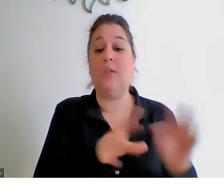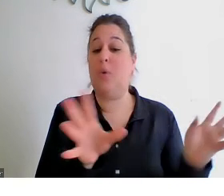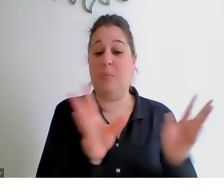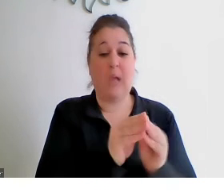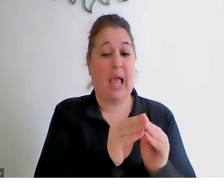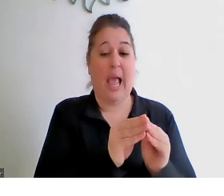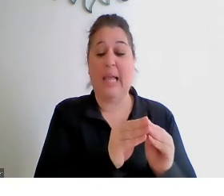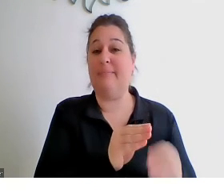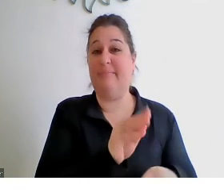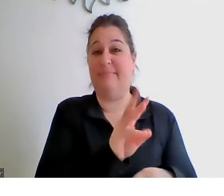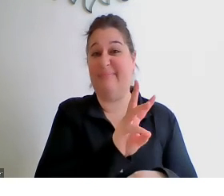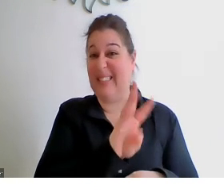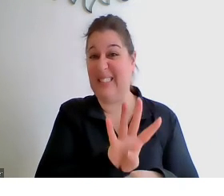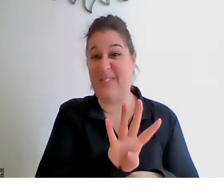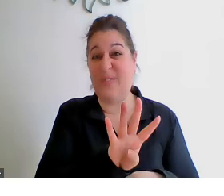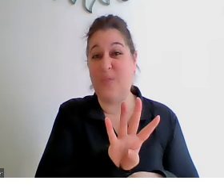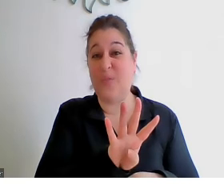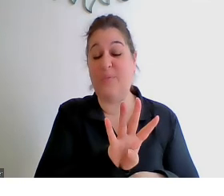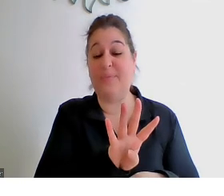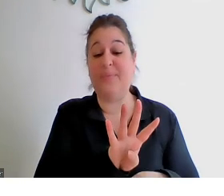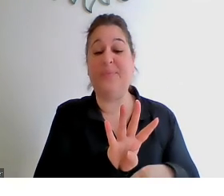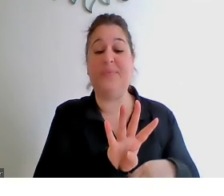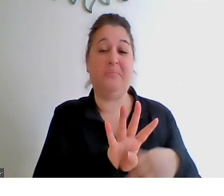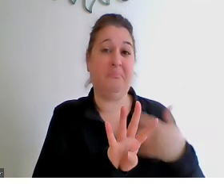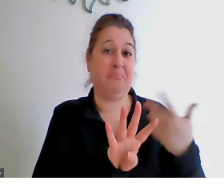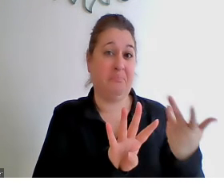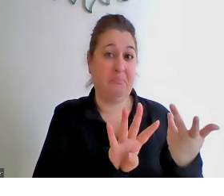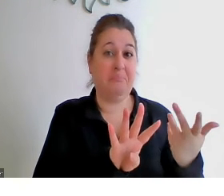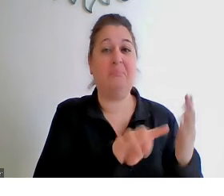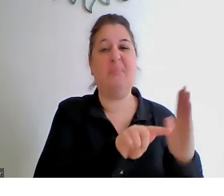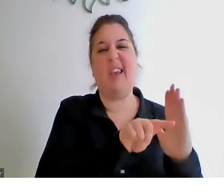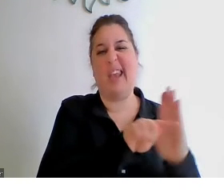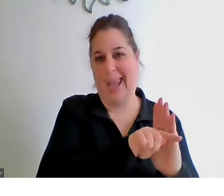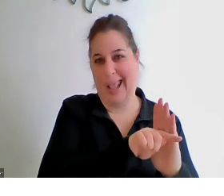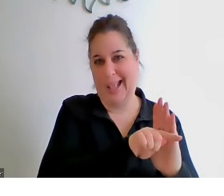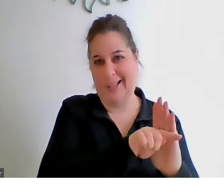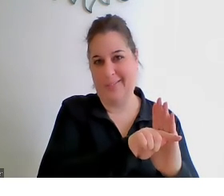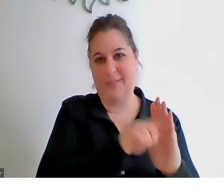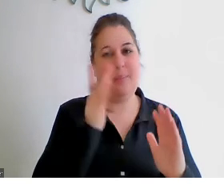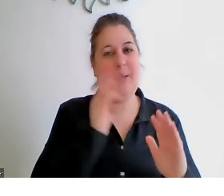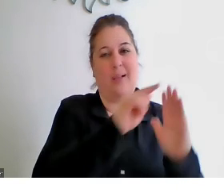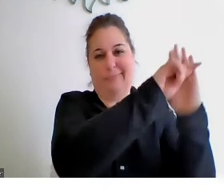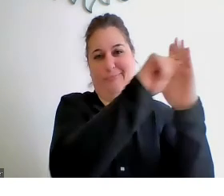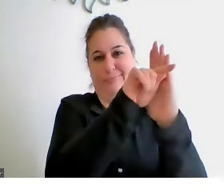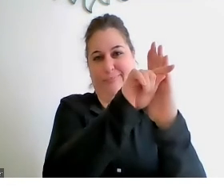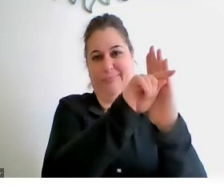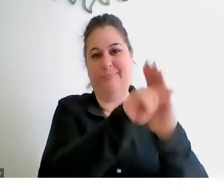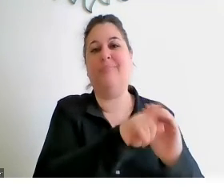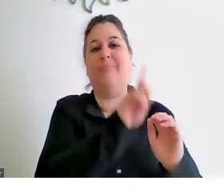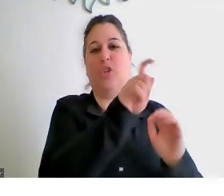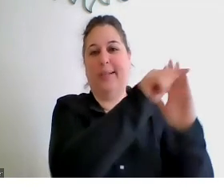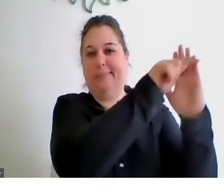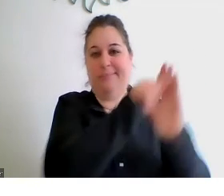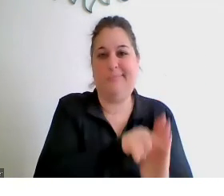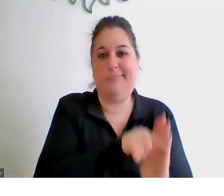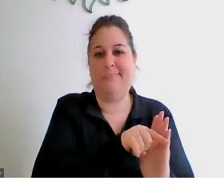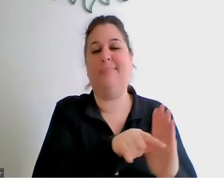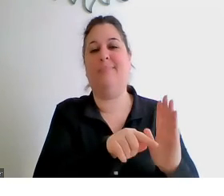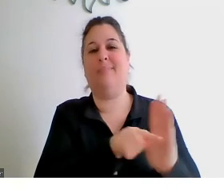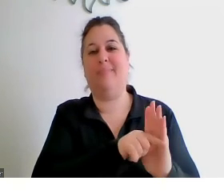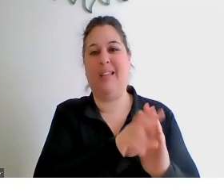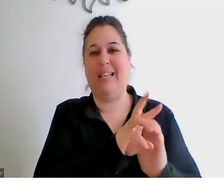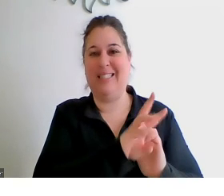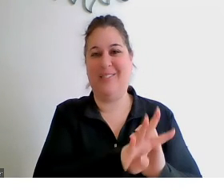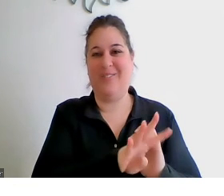30, that's 4, 6, keep same sign, add and keep. So the answer is